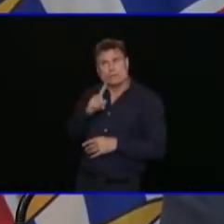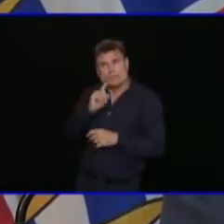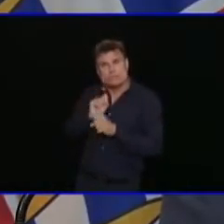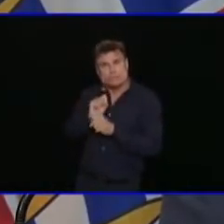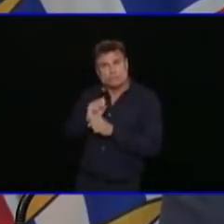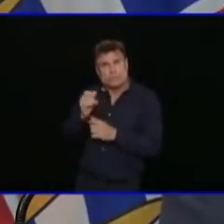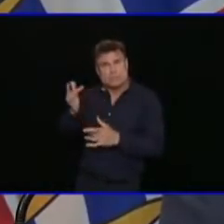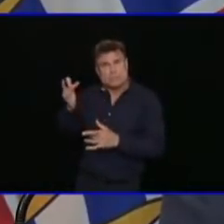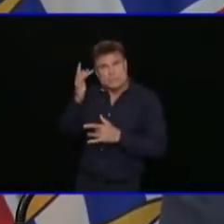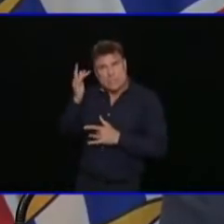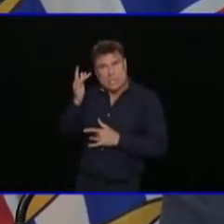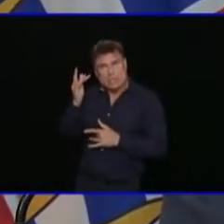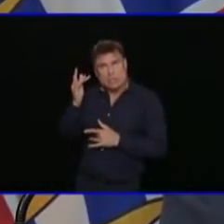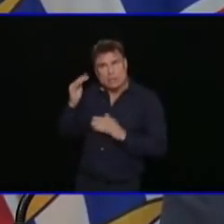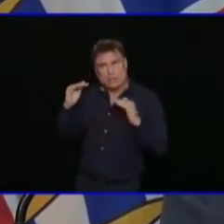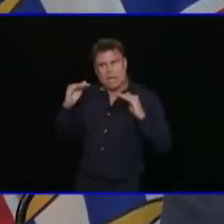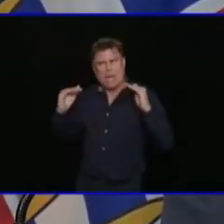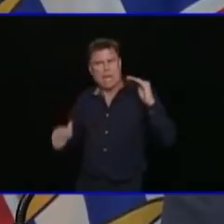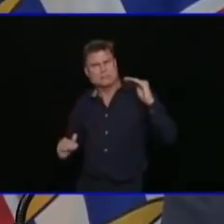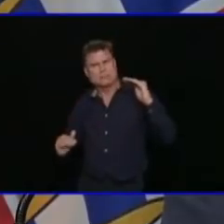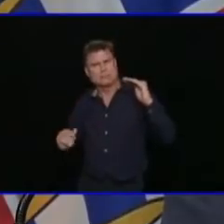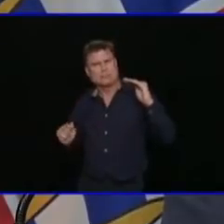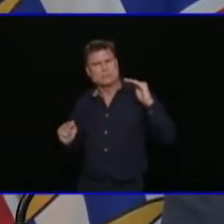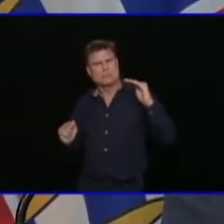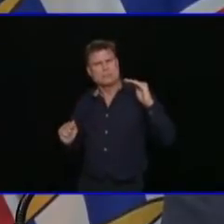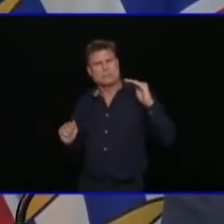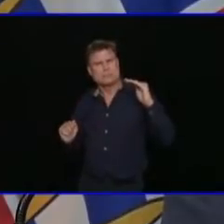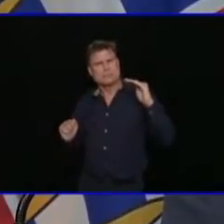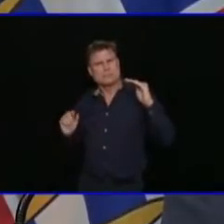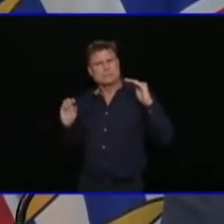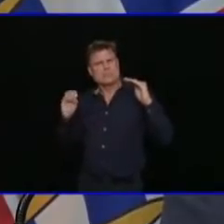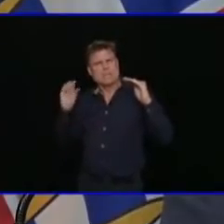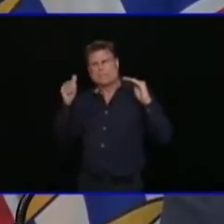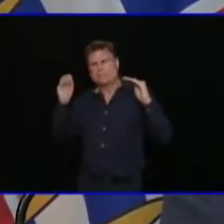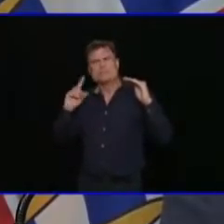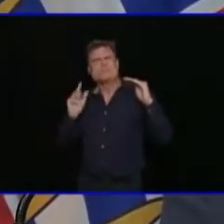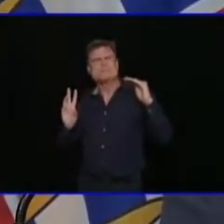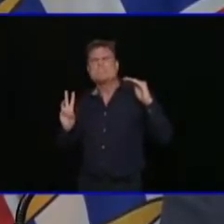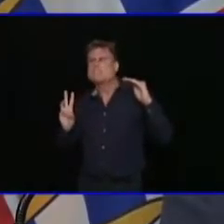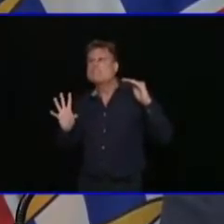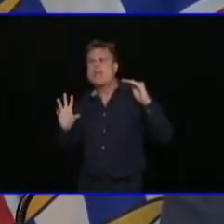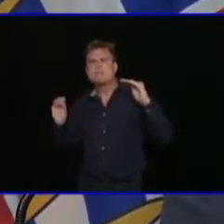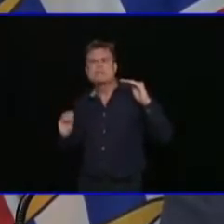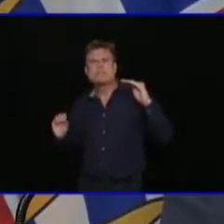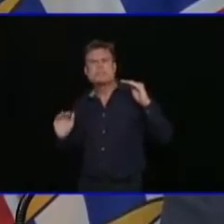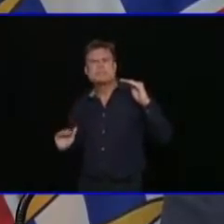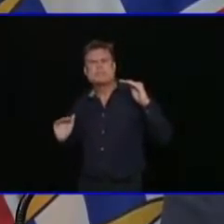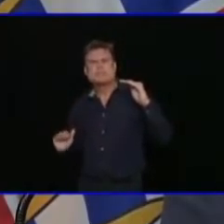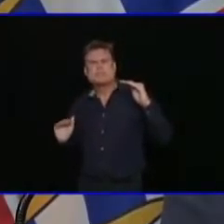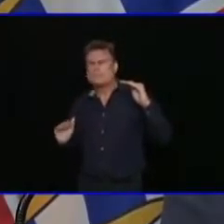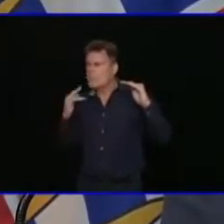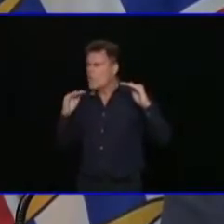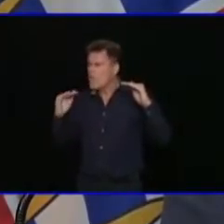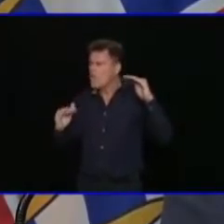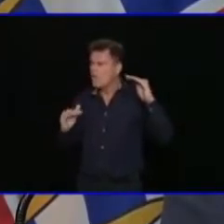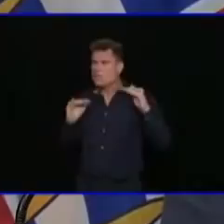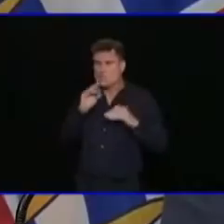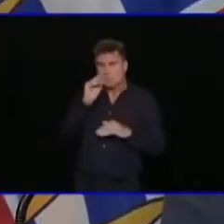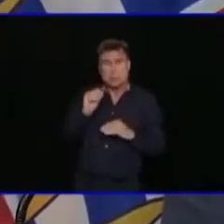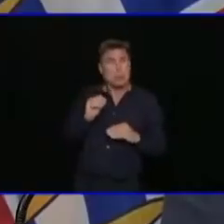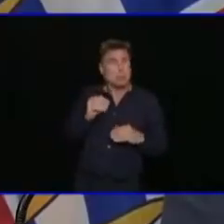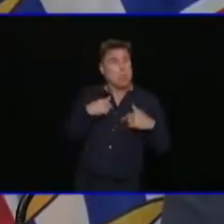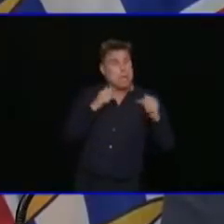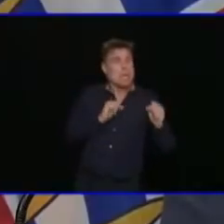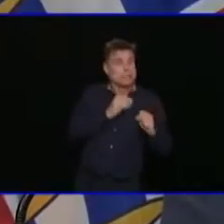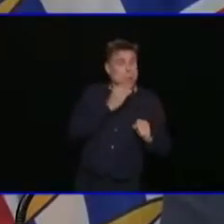just wondering what is being missed there, because you've mentioned many times that is key to us staying low